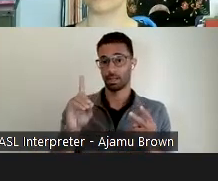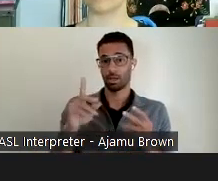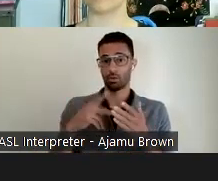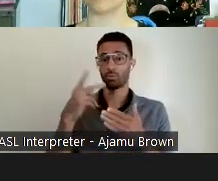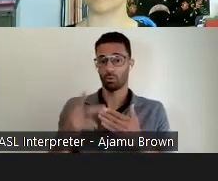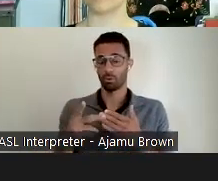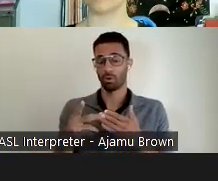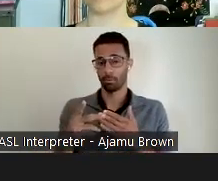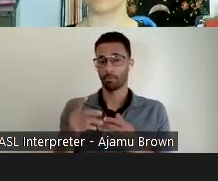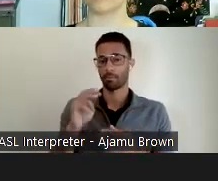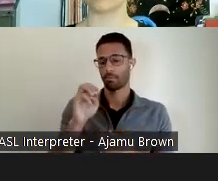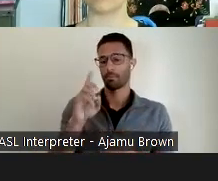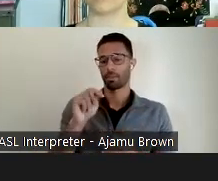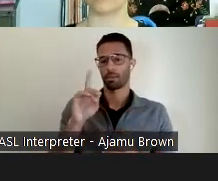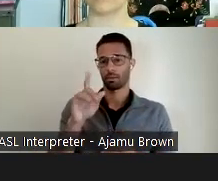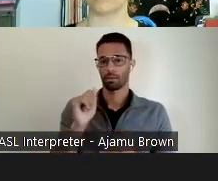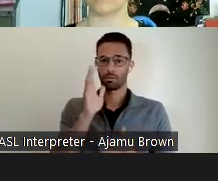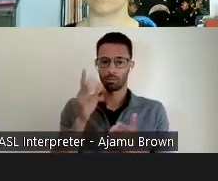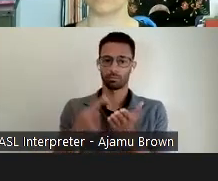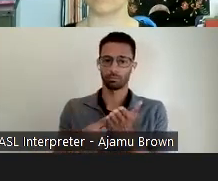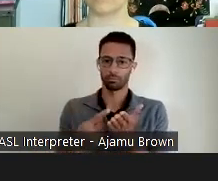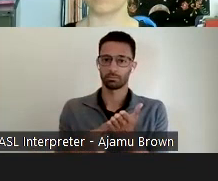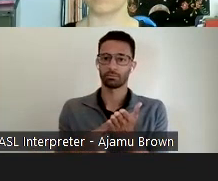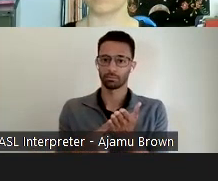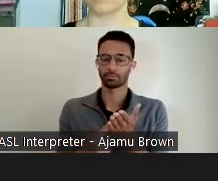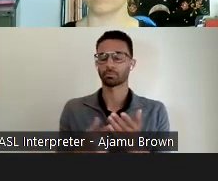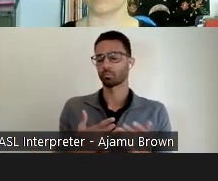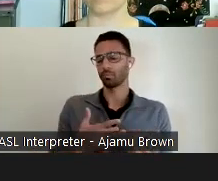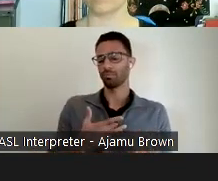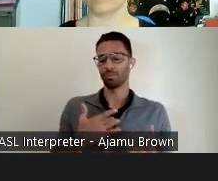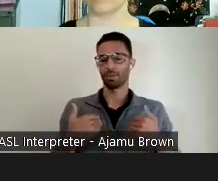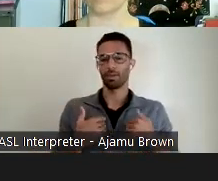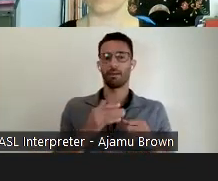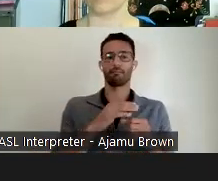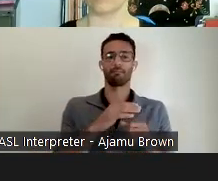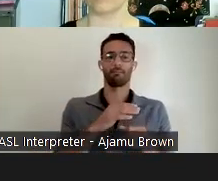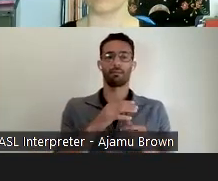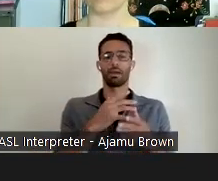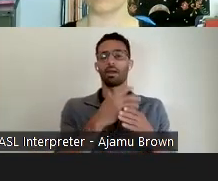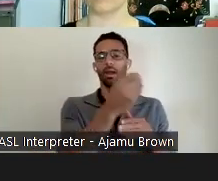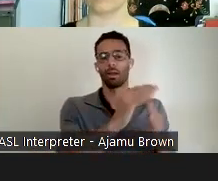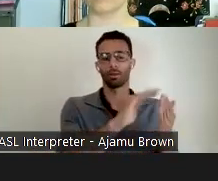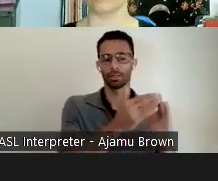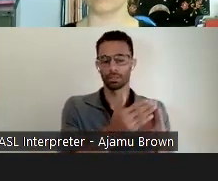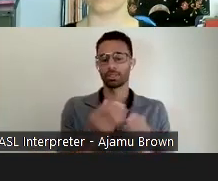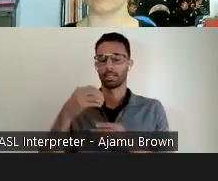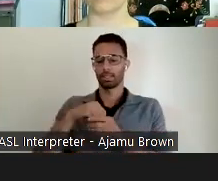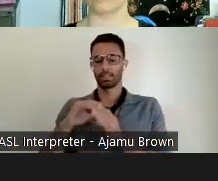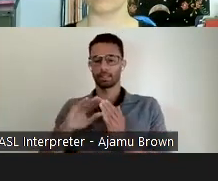programs that you'll hear about shortly. And so we felt having a rural and an urban, having one in the center